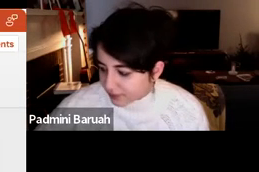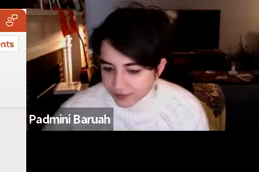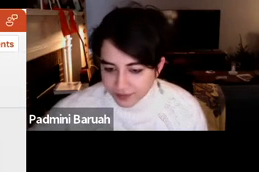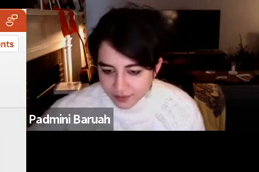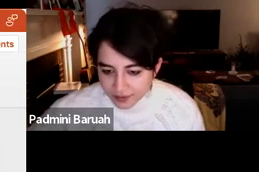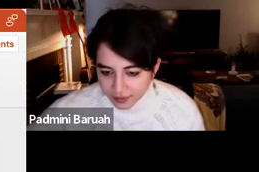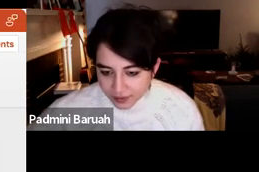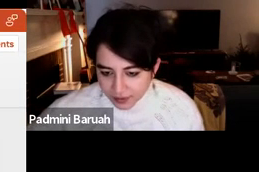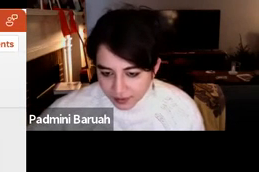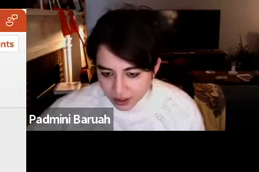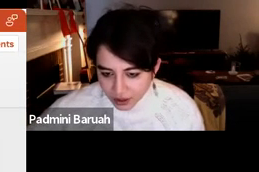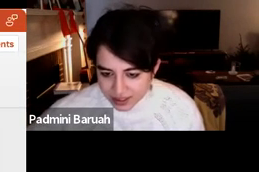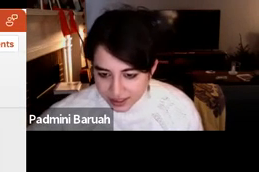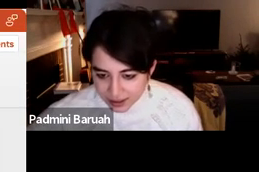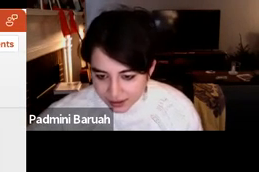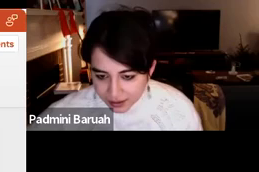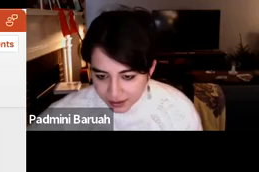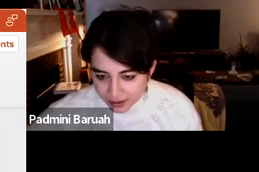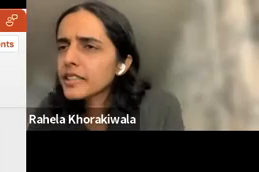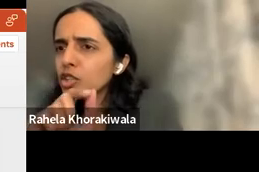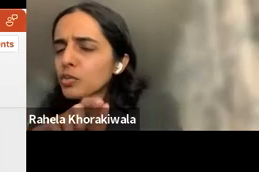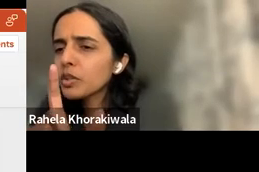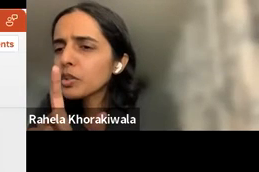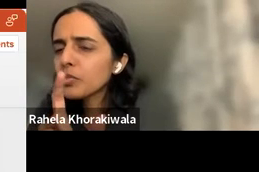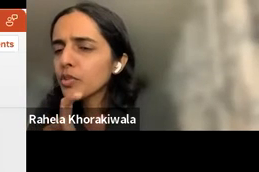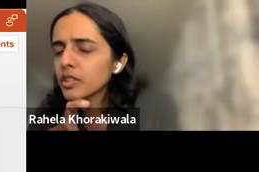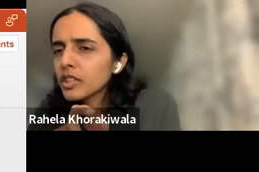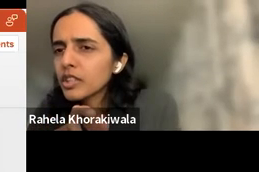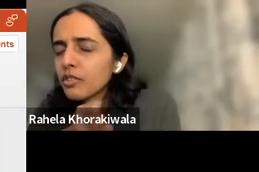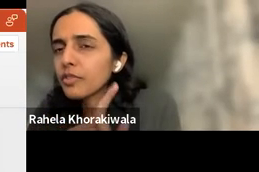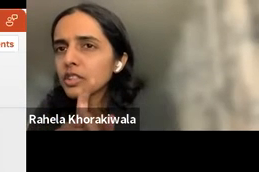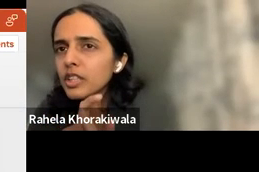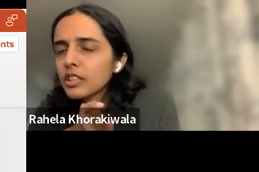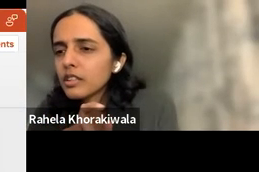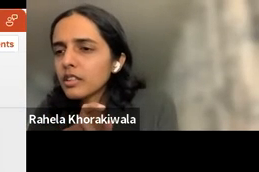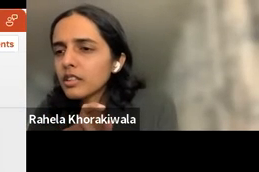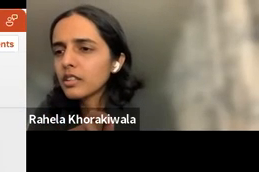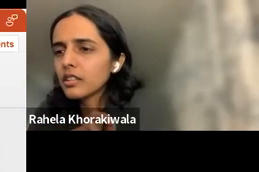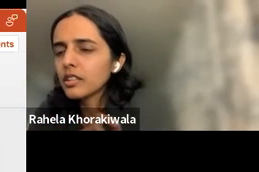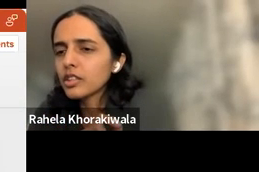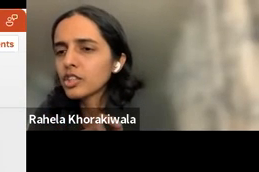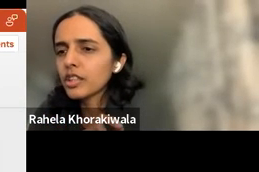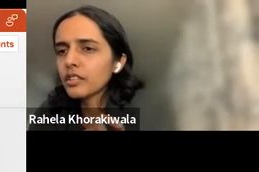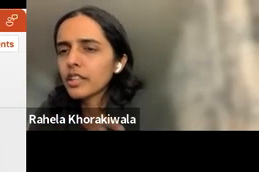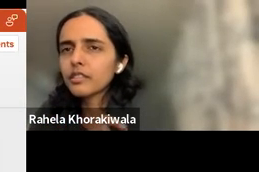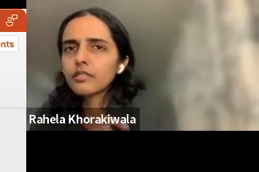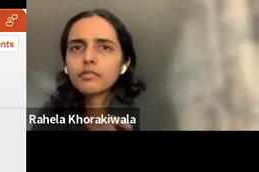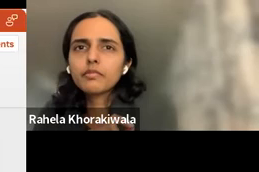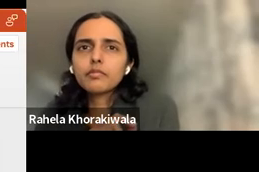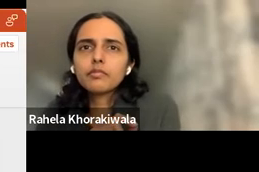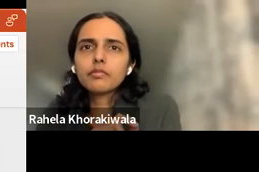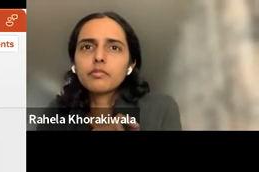Sorry. Can you all see? Yeah, I can see. You just want to do a full screen. Yeah. Share